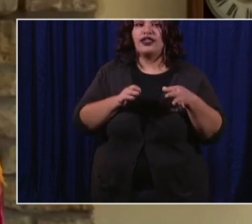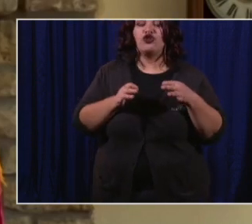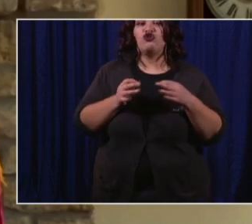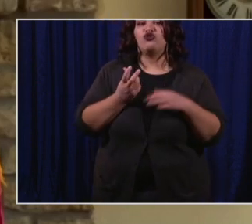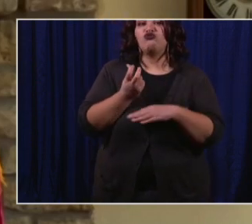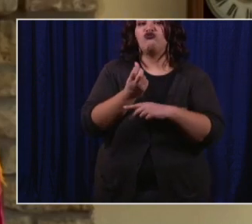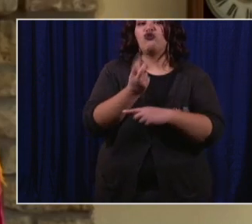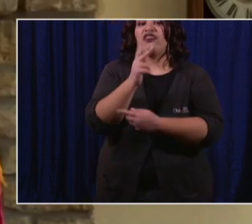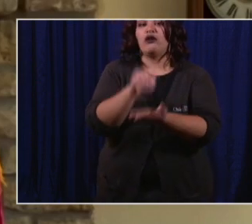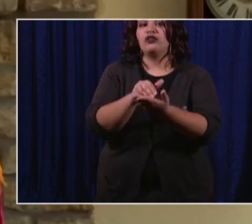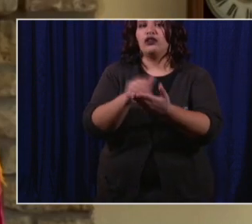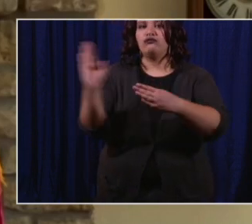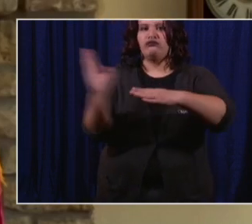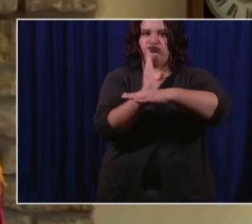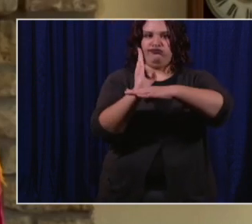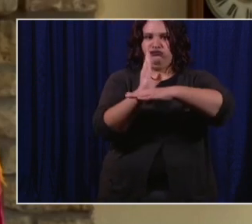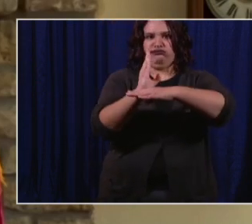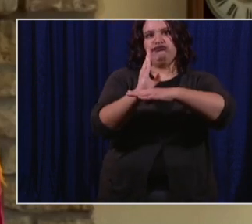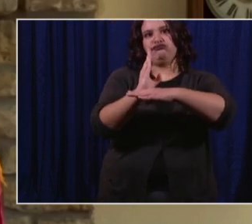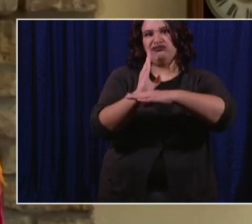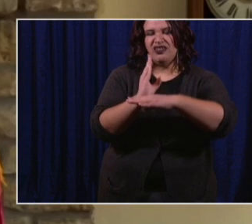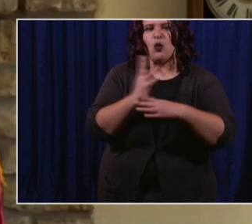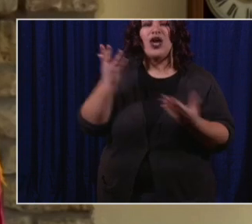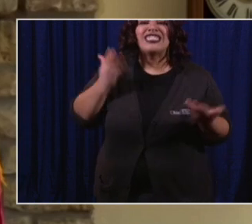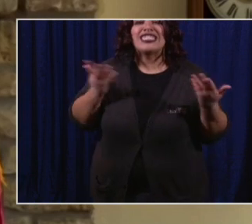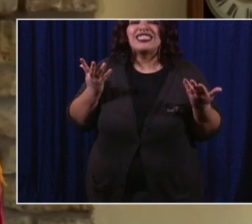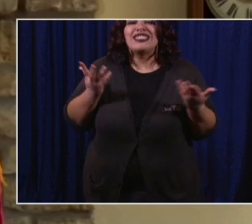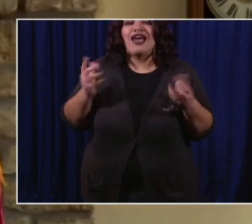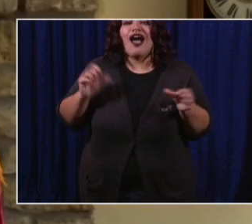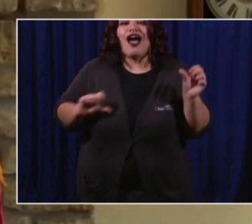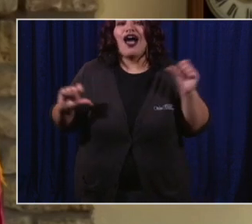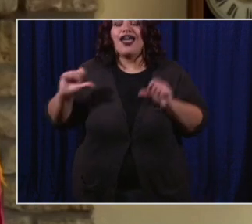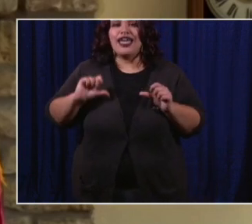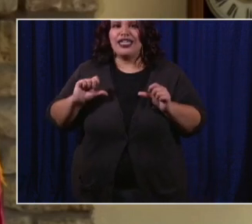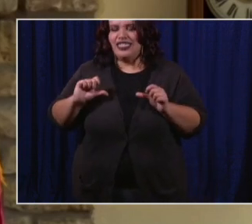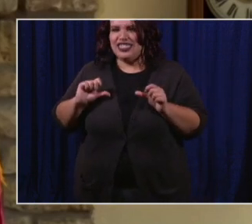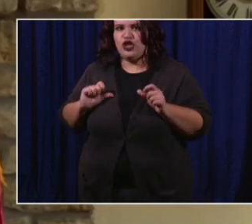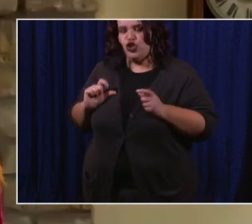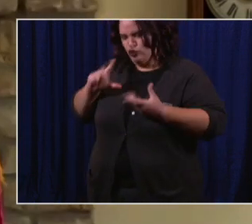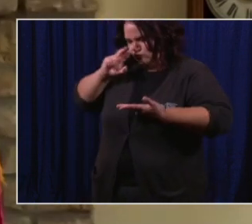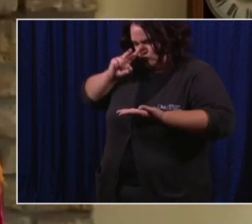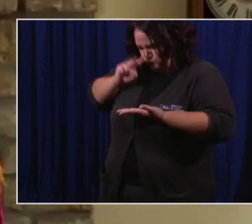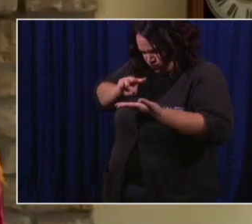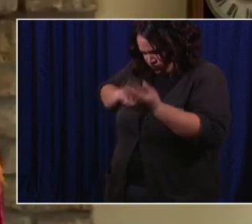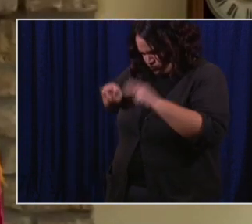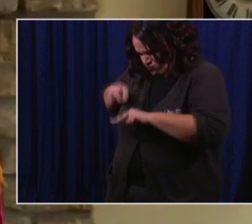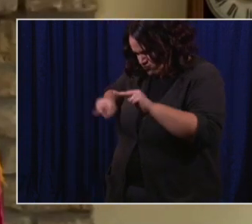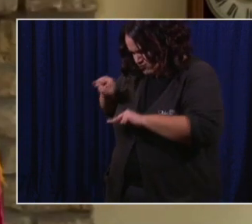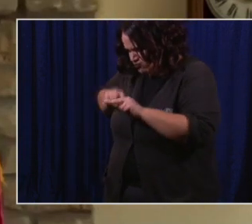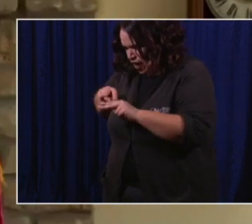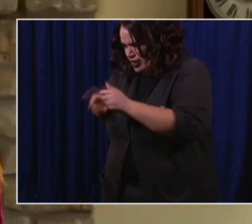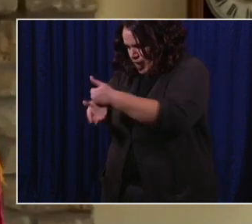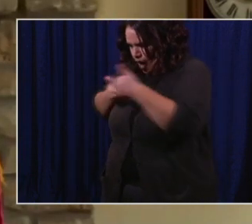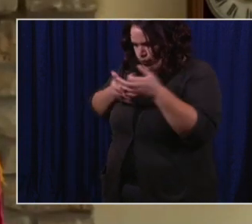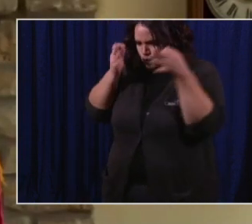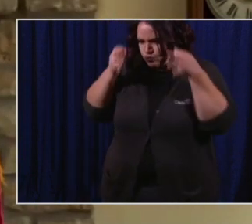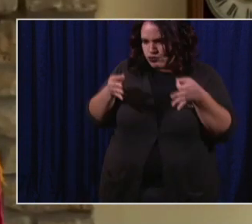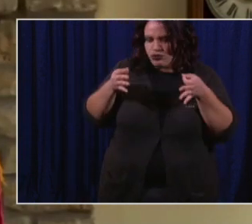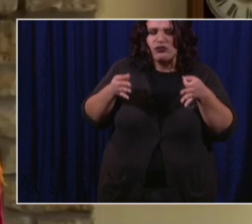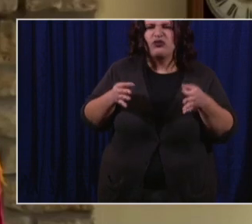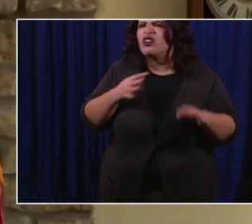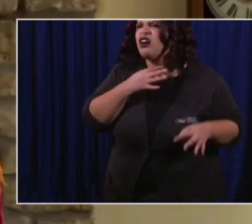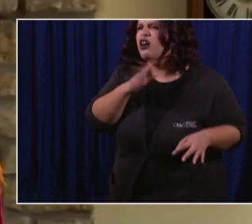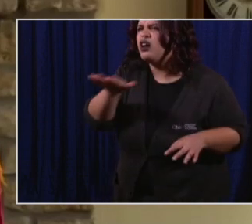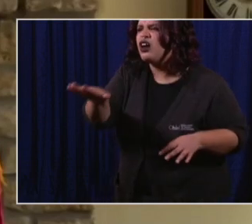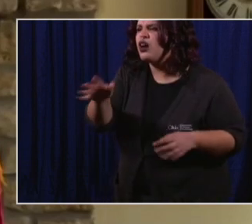you concluding that the cap this season needs to be around 12,000 spectators? I'm sorry, I missed the last sentence. Give